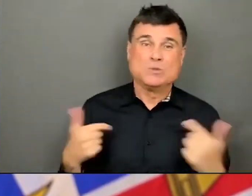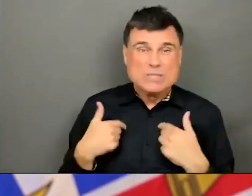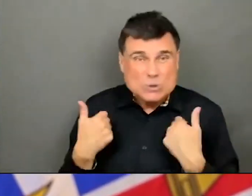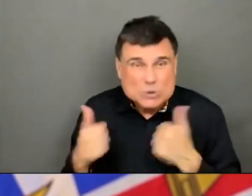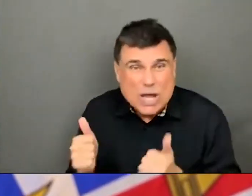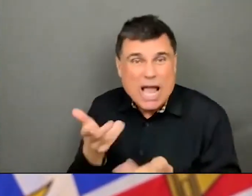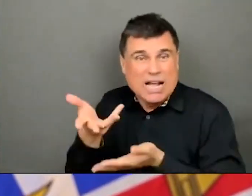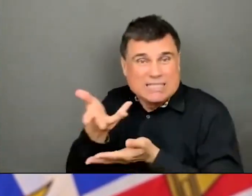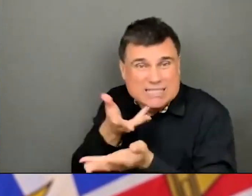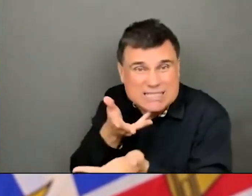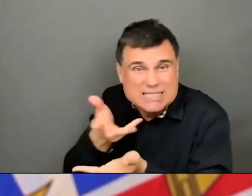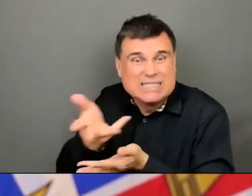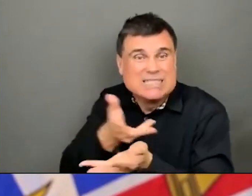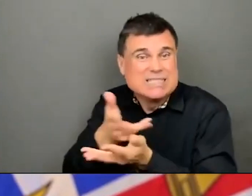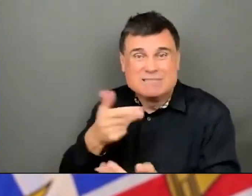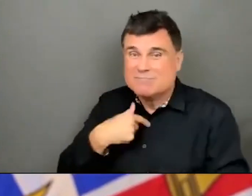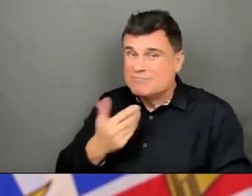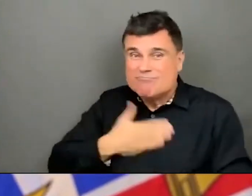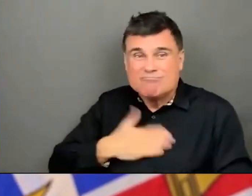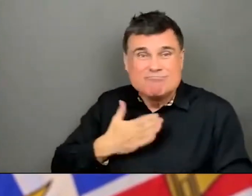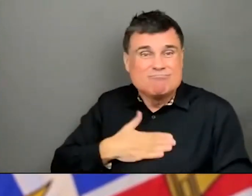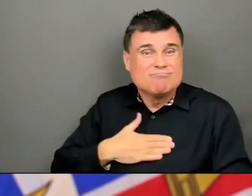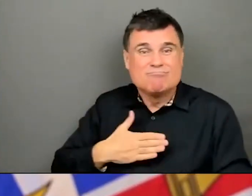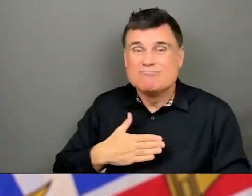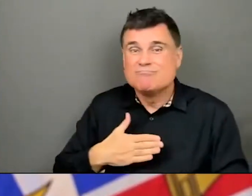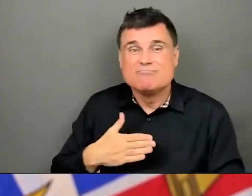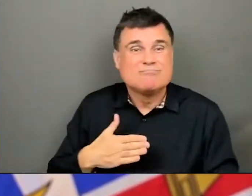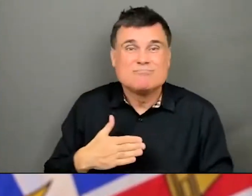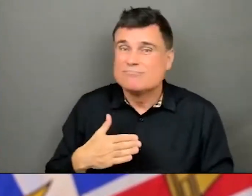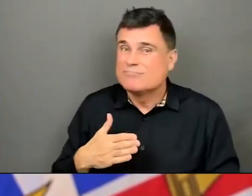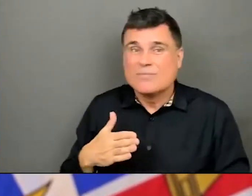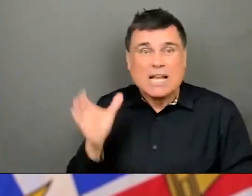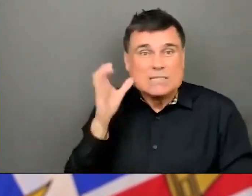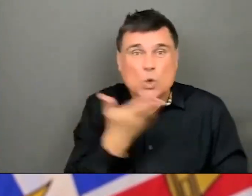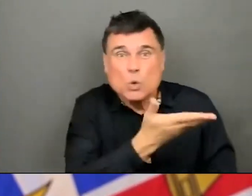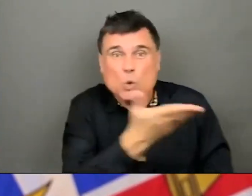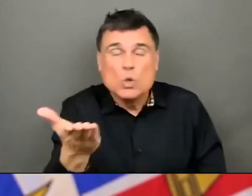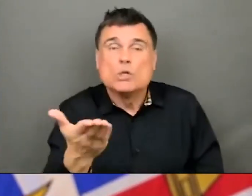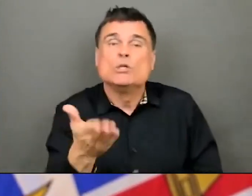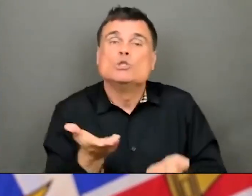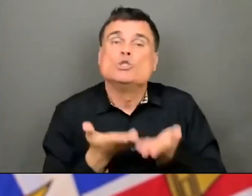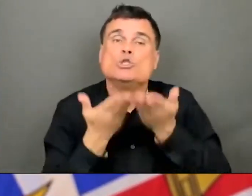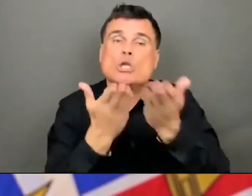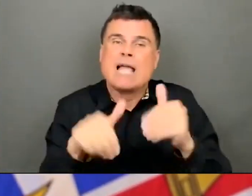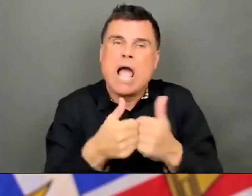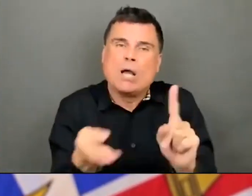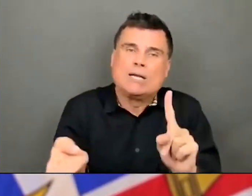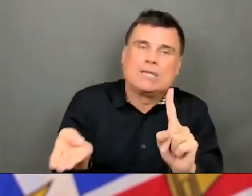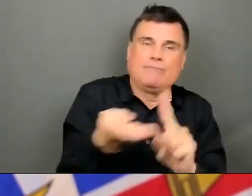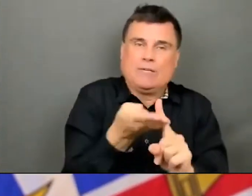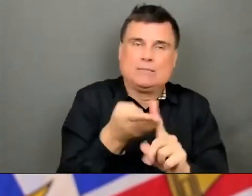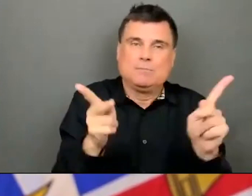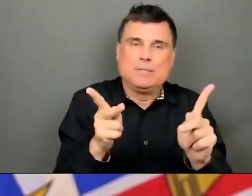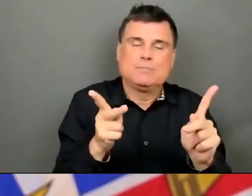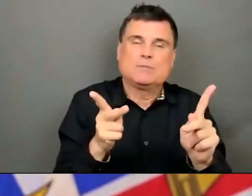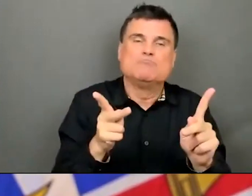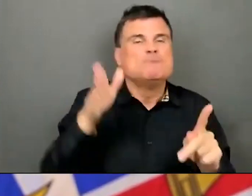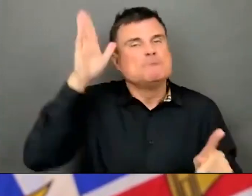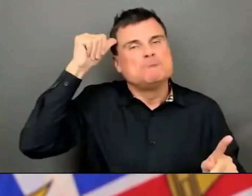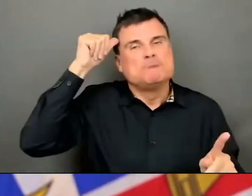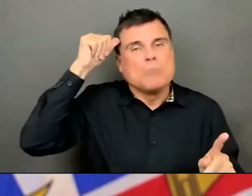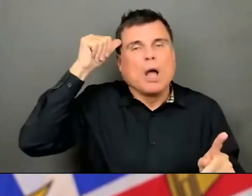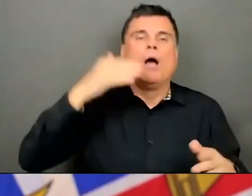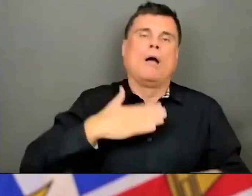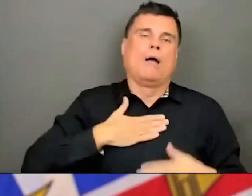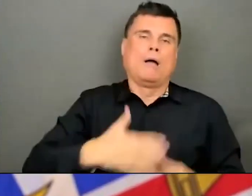is important, and I think there was a sense of, are we going to follow through with this? And